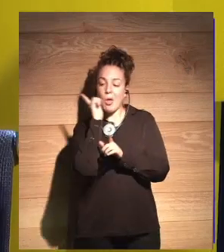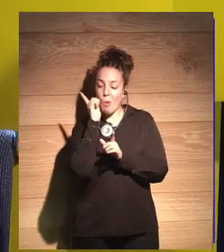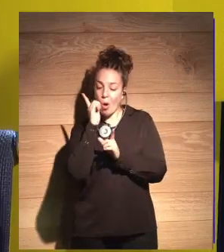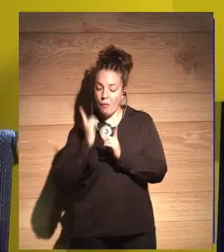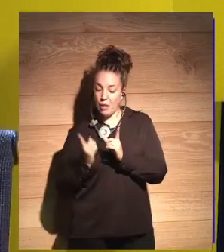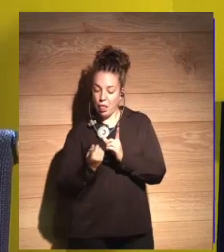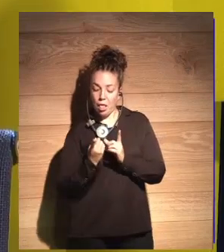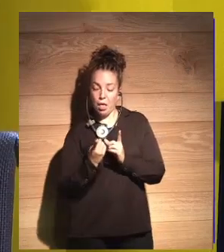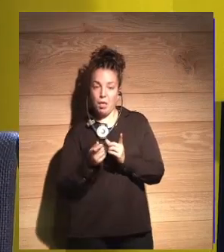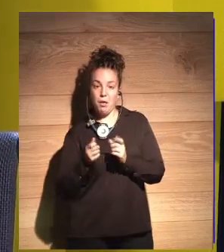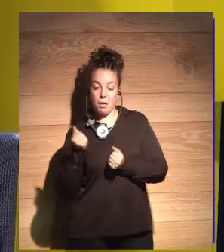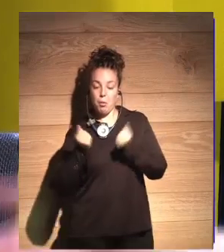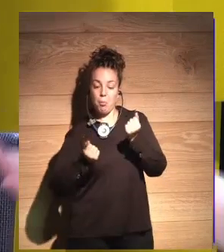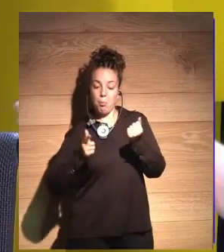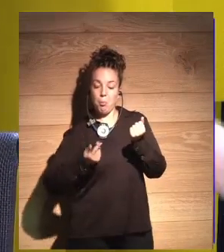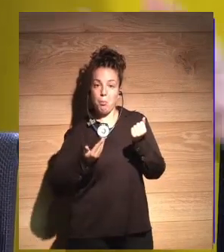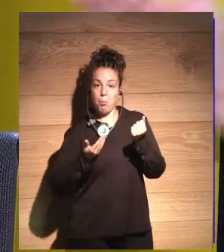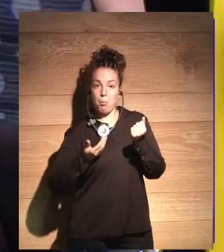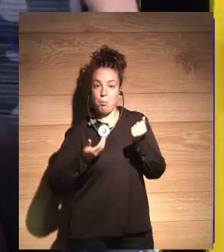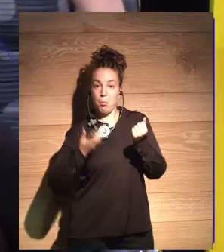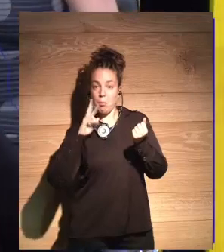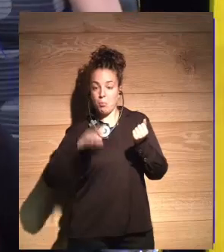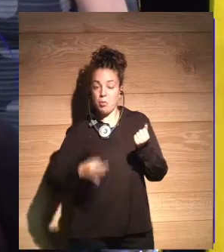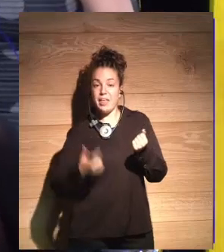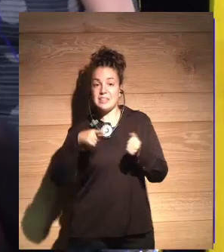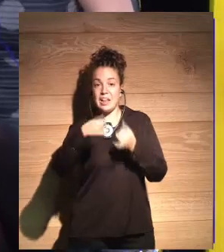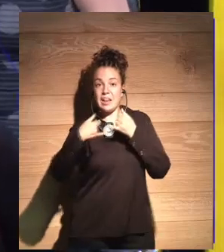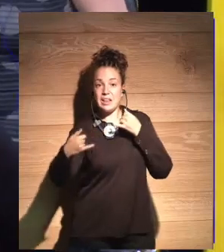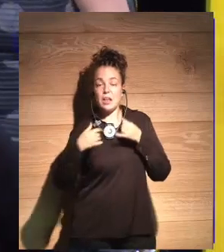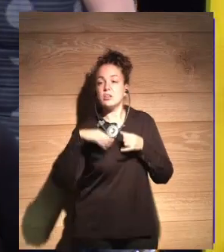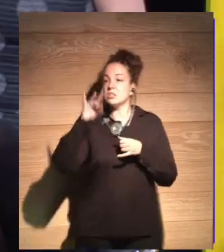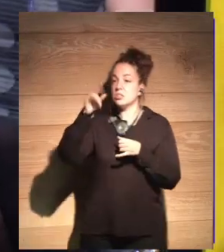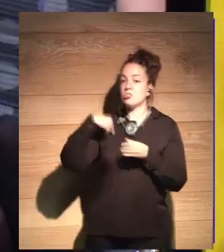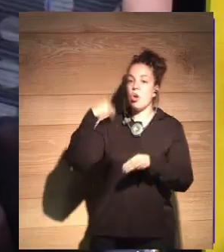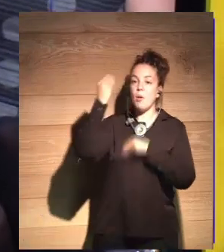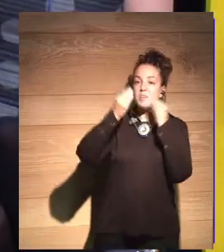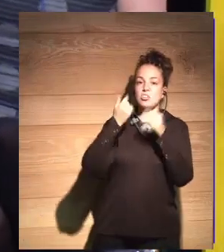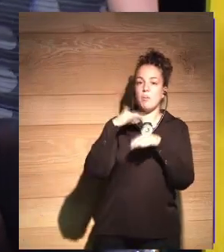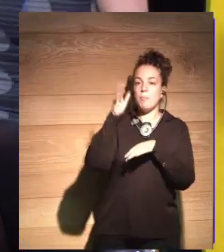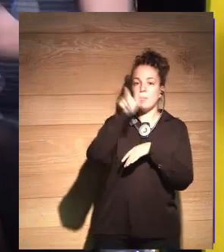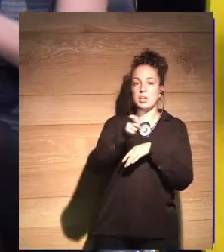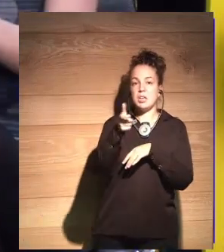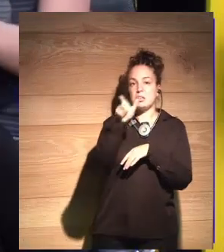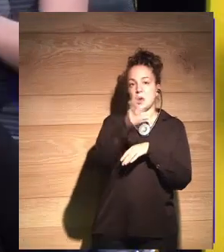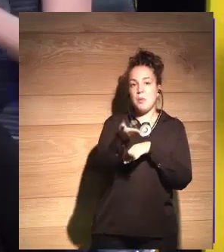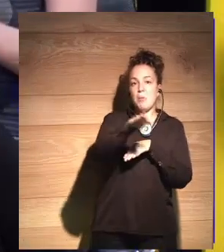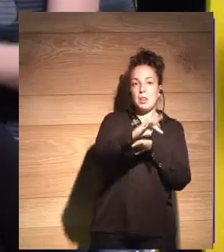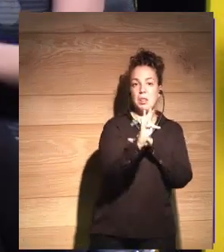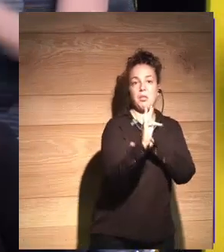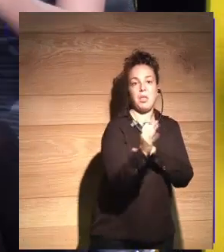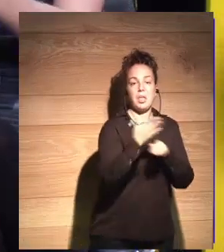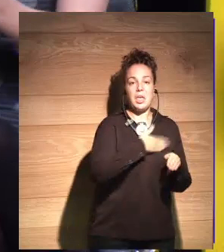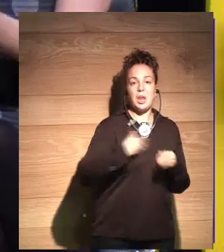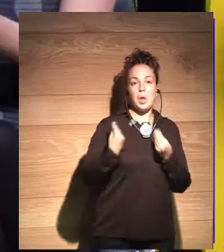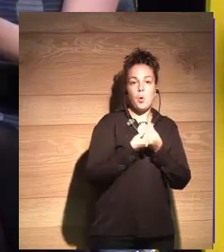they die. It'll be in I don't the coffin. think they like their phones that much today. I think in the past, the Motorola Razr